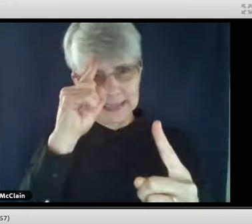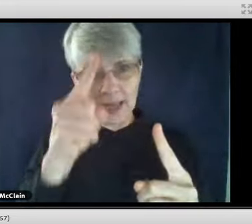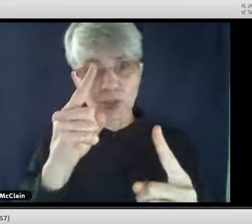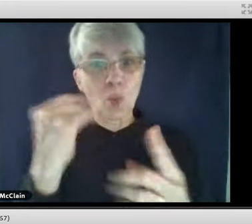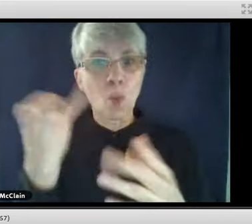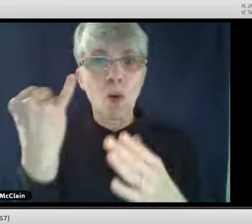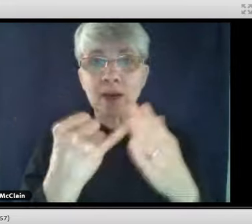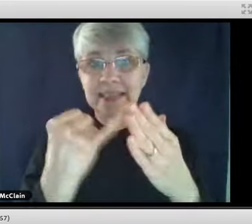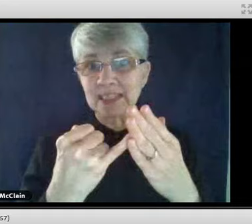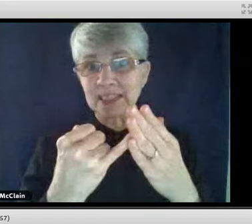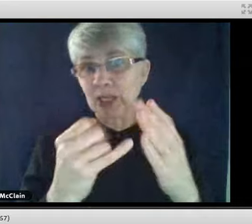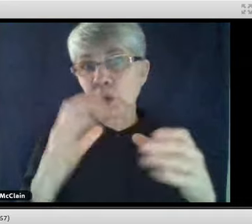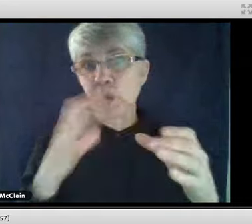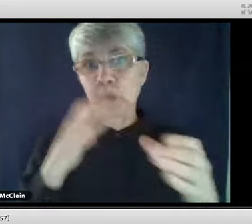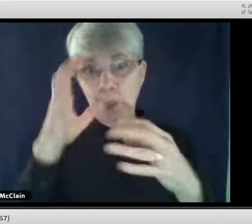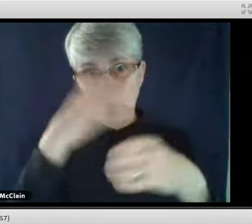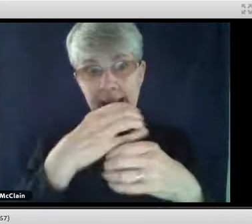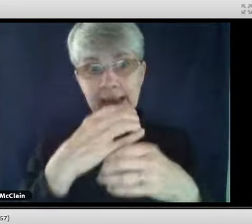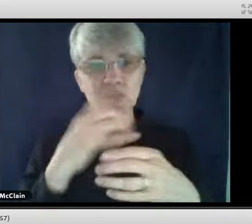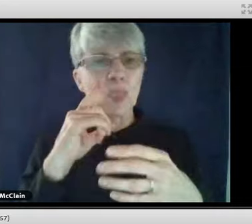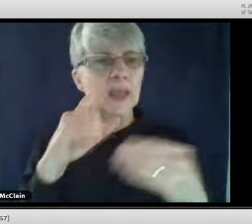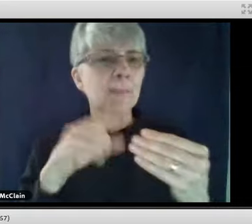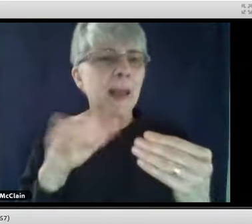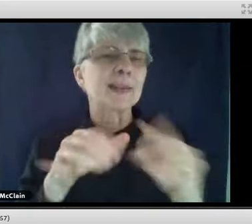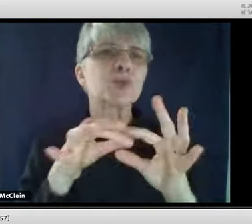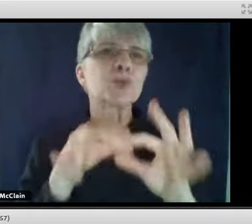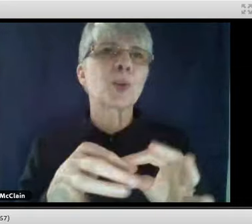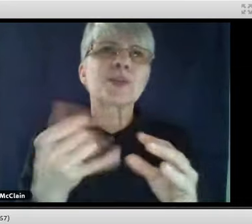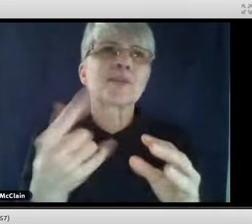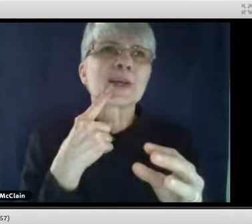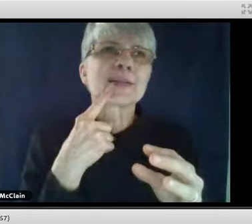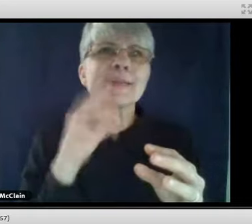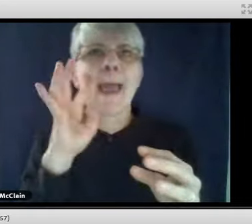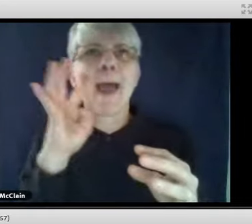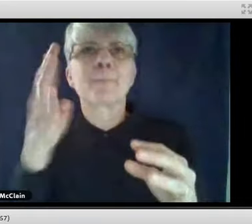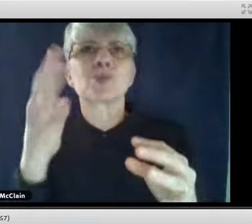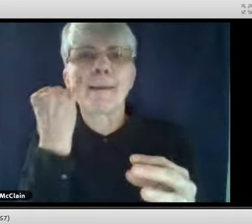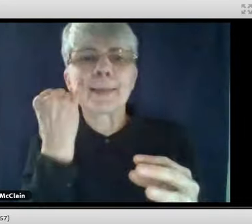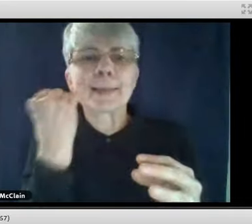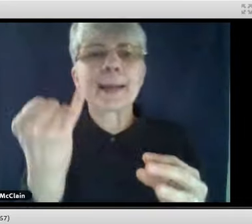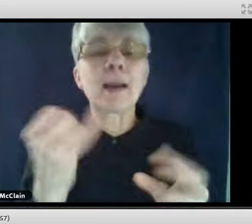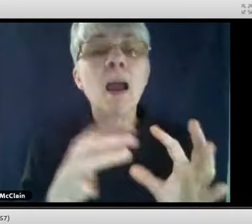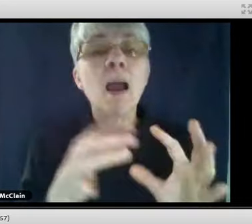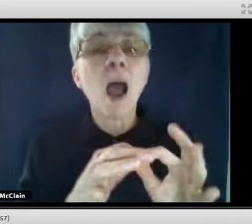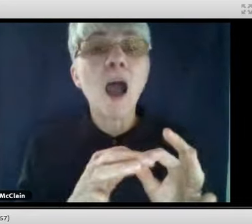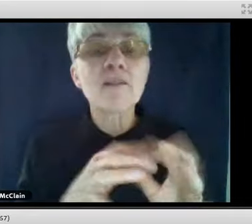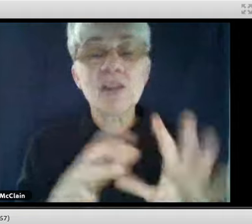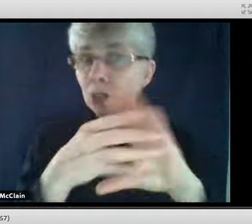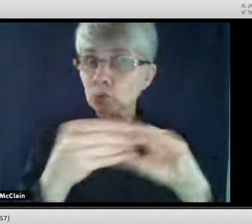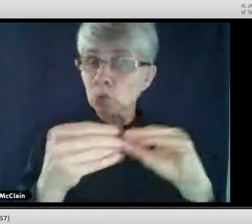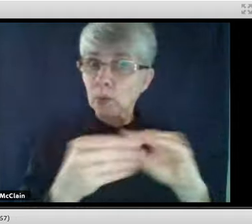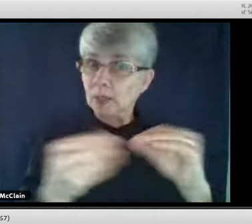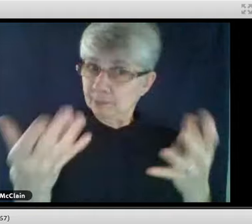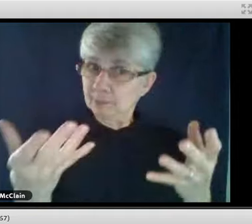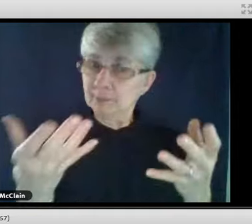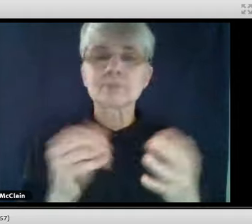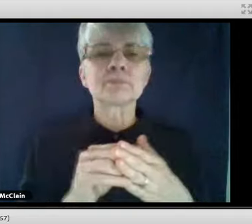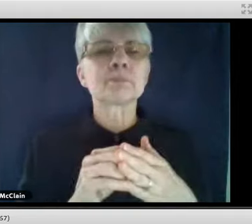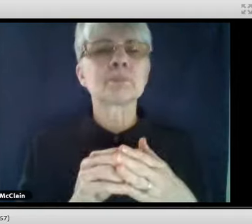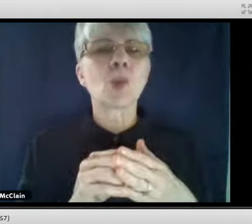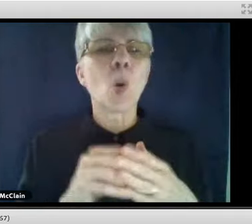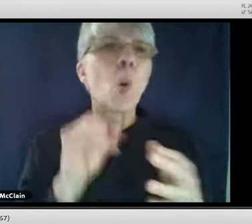It's the definition. So think of it just in terms of just the abstract idea of like a story, or a